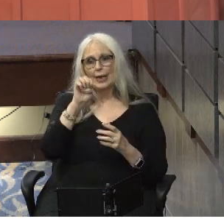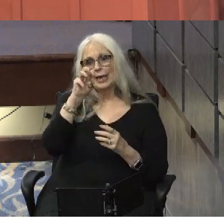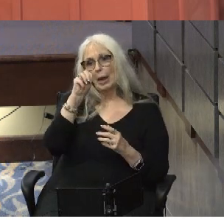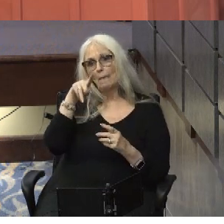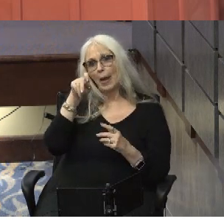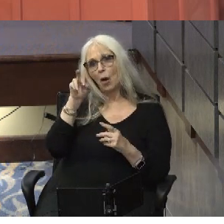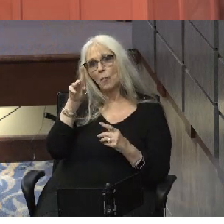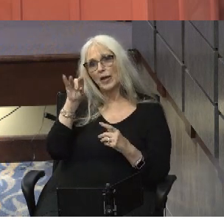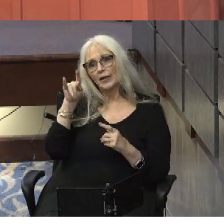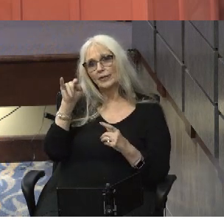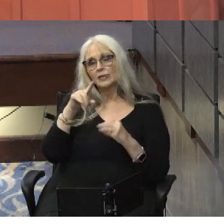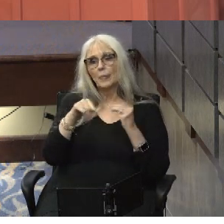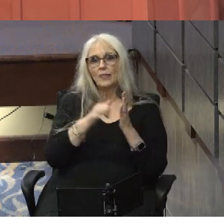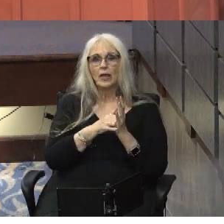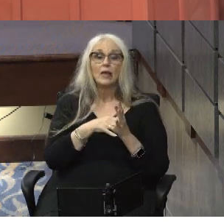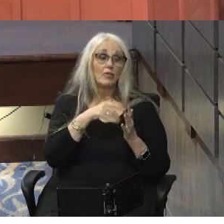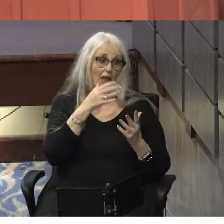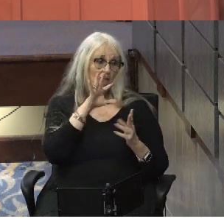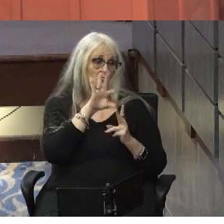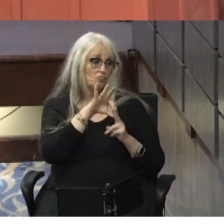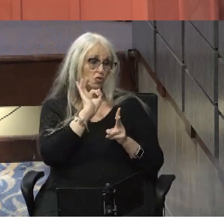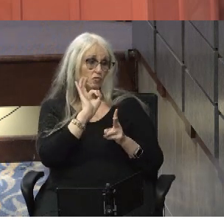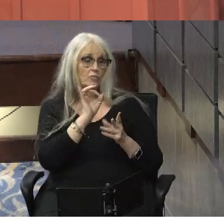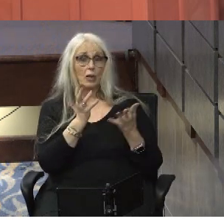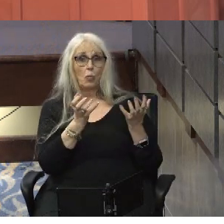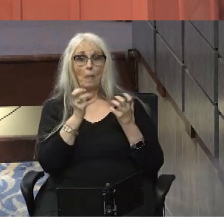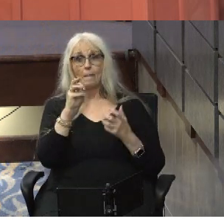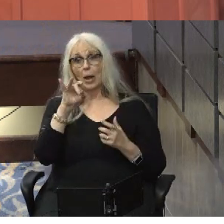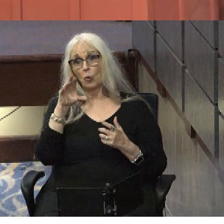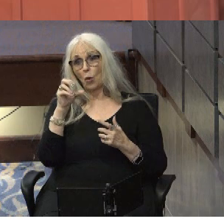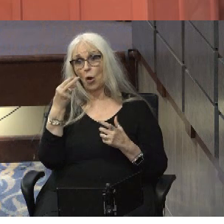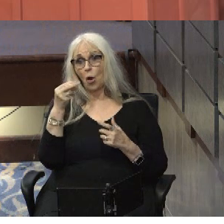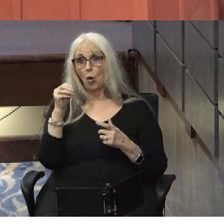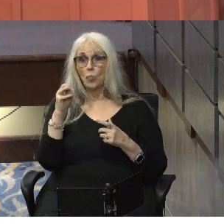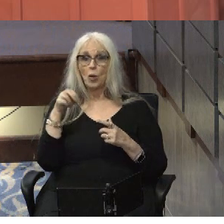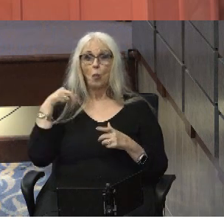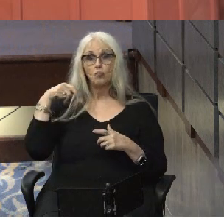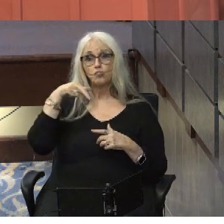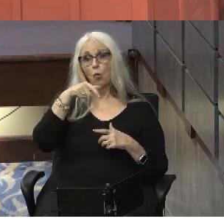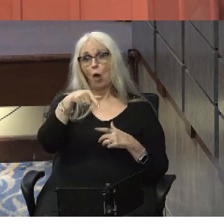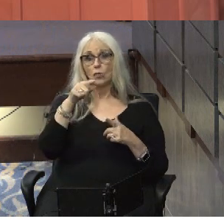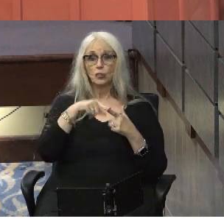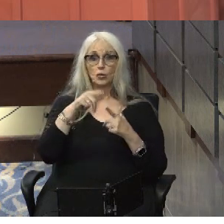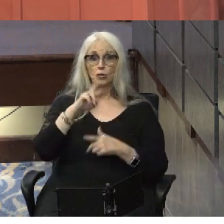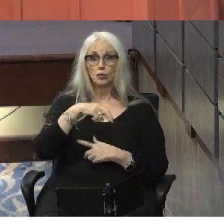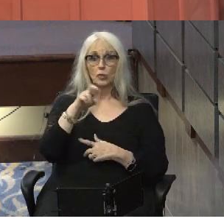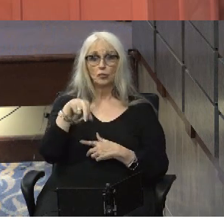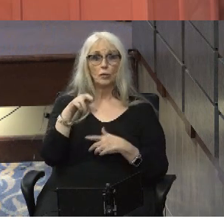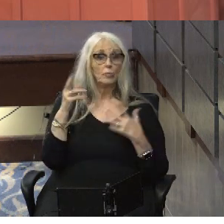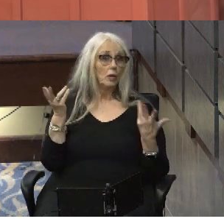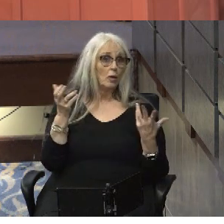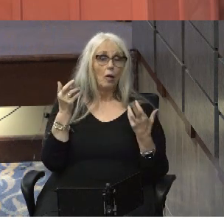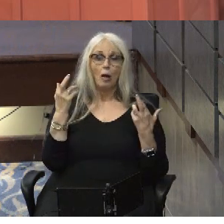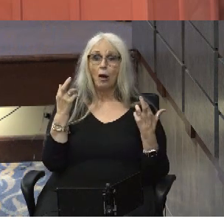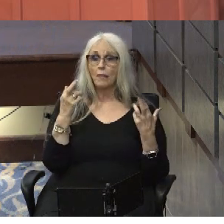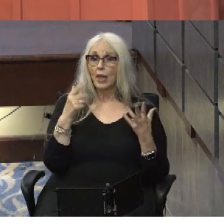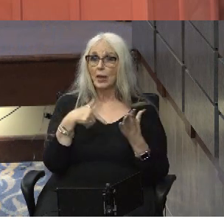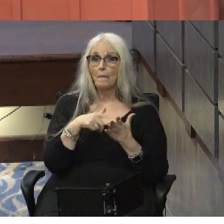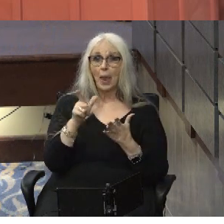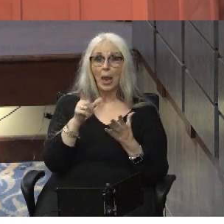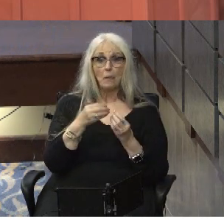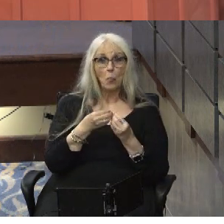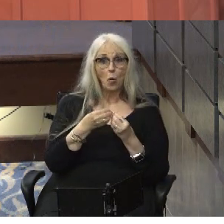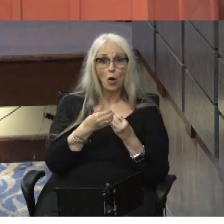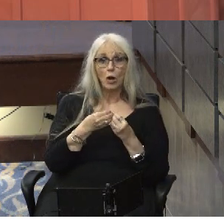choose whether or not they want to live in a microhome and maybe have to walk 35 or 40 feet to use the bathroom, or they can choose to pay more